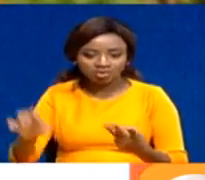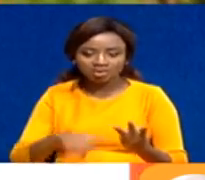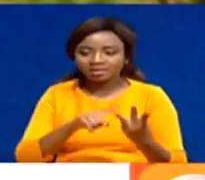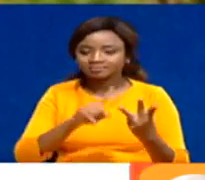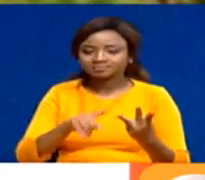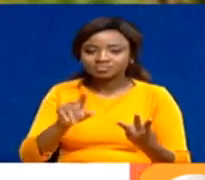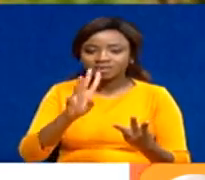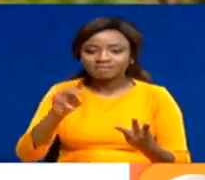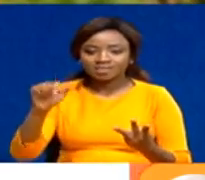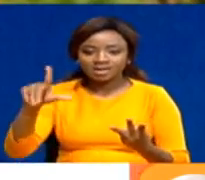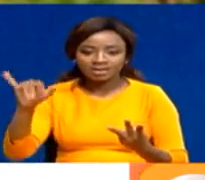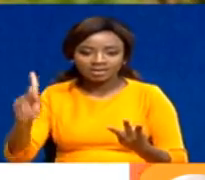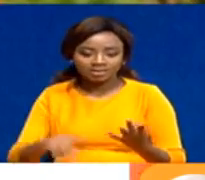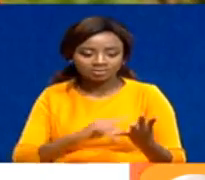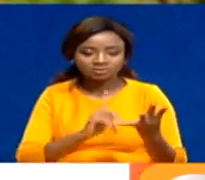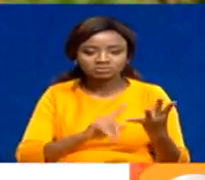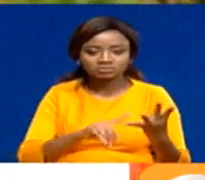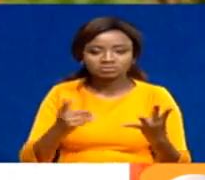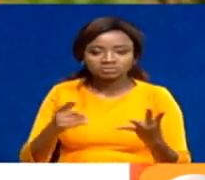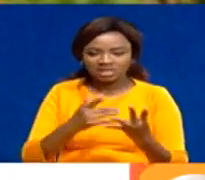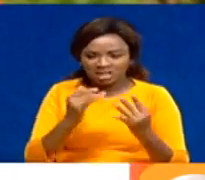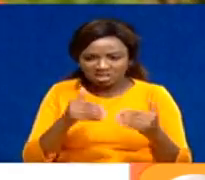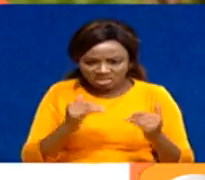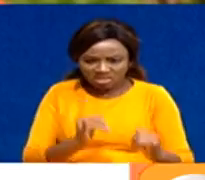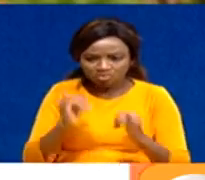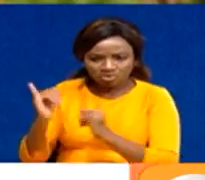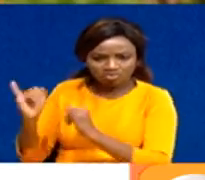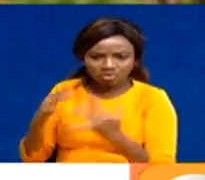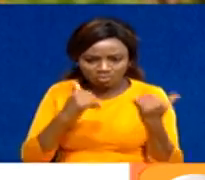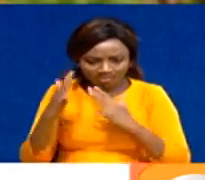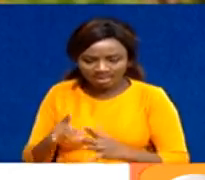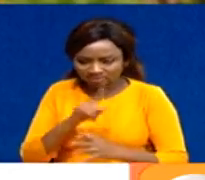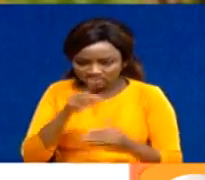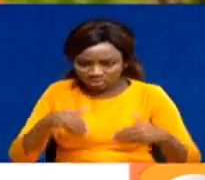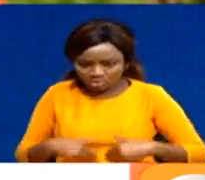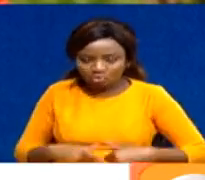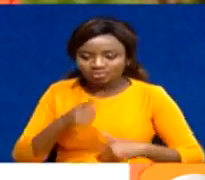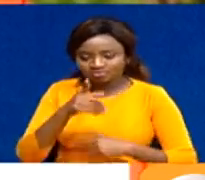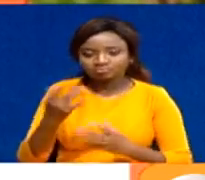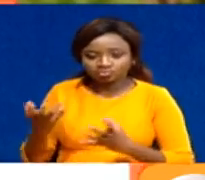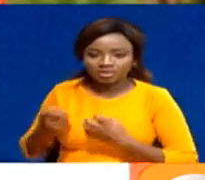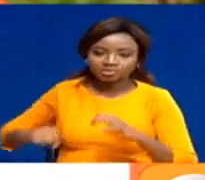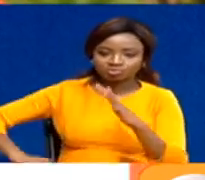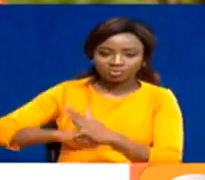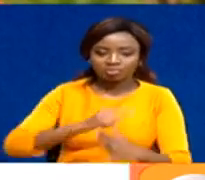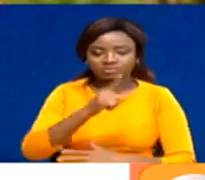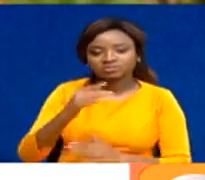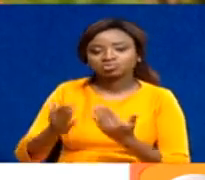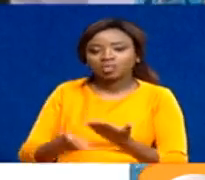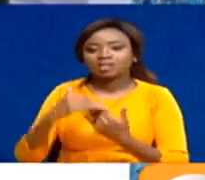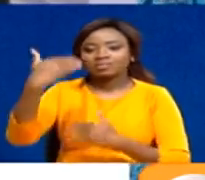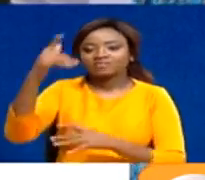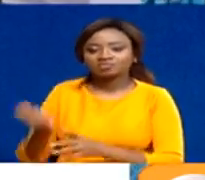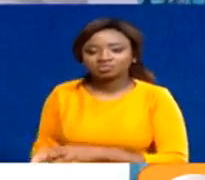is Taimur Malik. The future of golf is our leading amateurs. And as a country, we need to invest in the development of